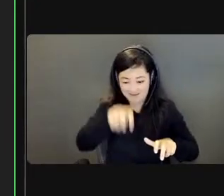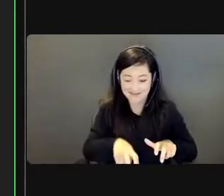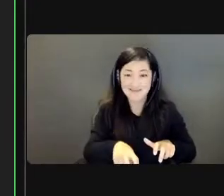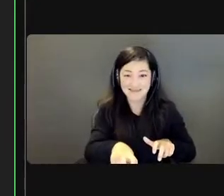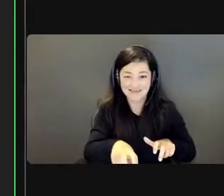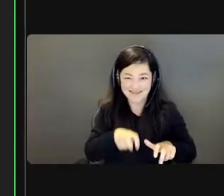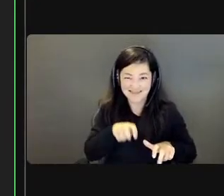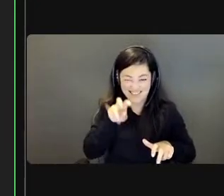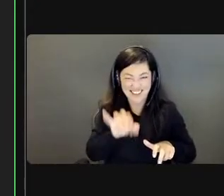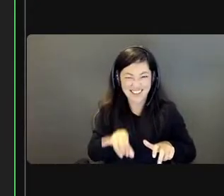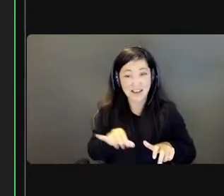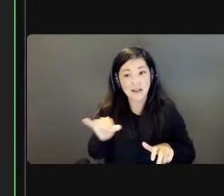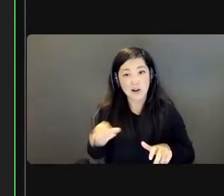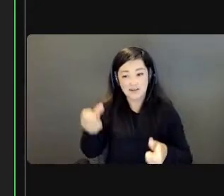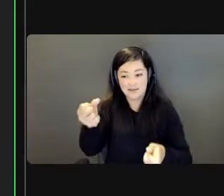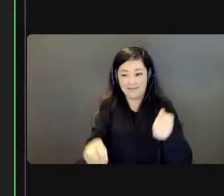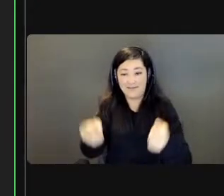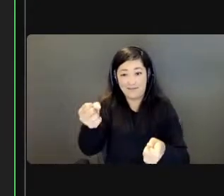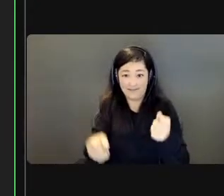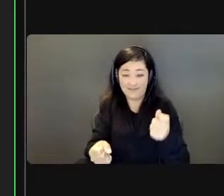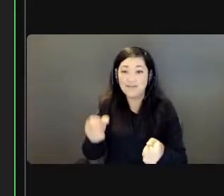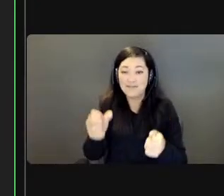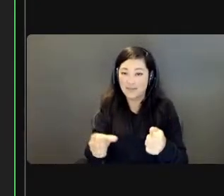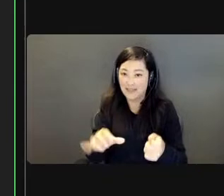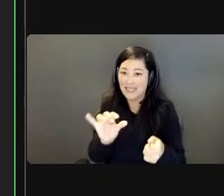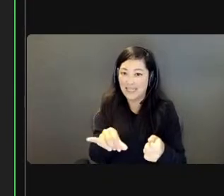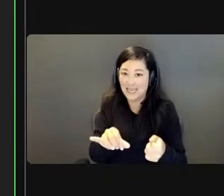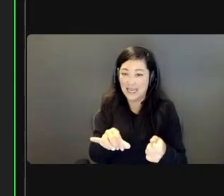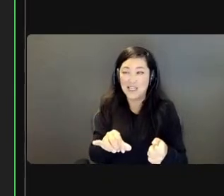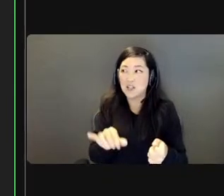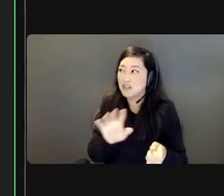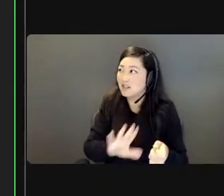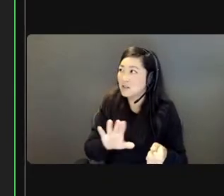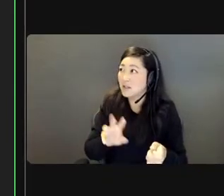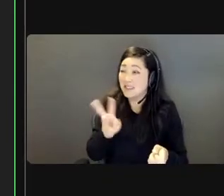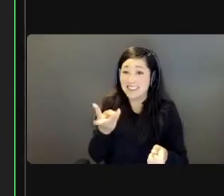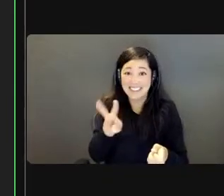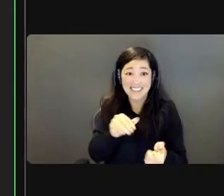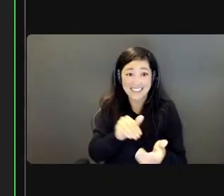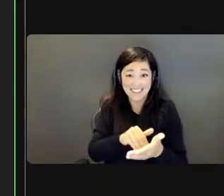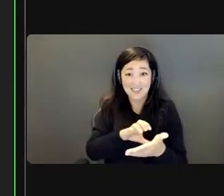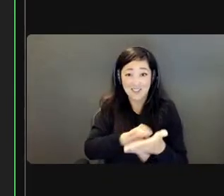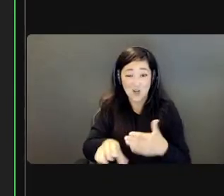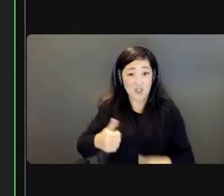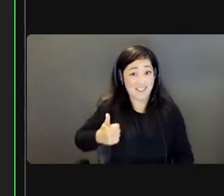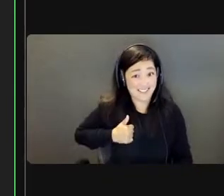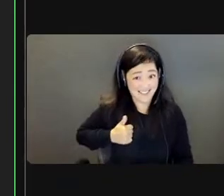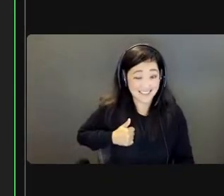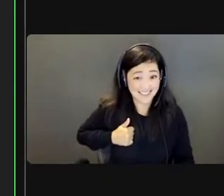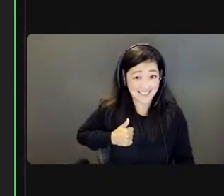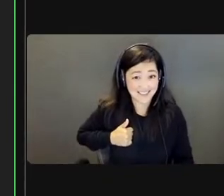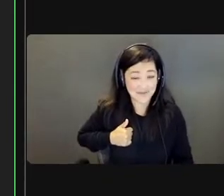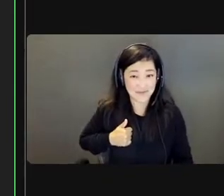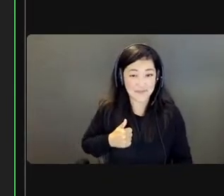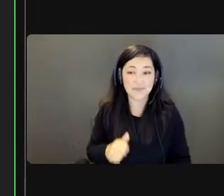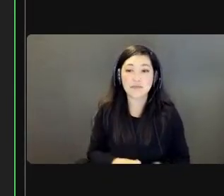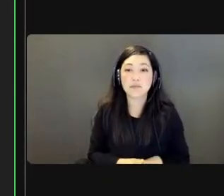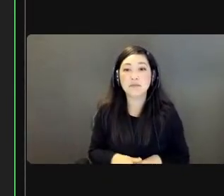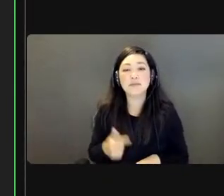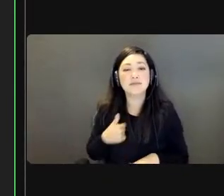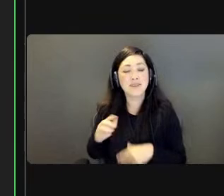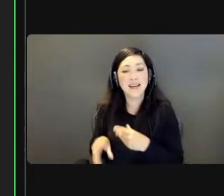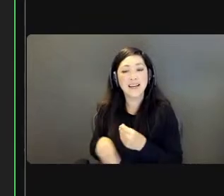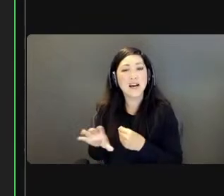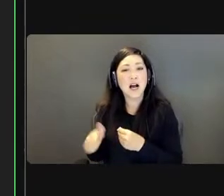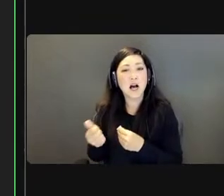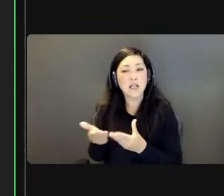The combination of those two installed was about $16,000 Canadian. I also added some other features in the van.